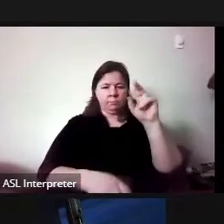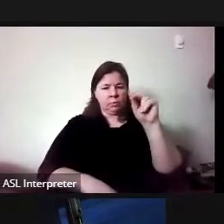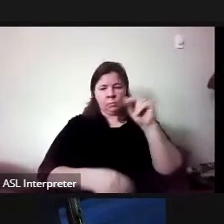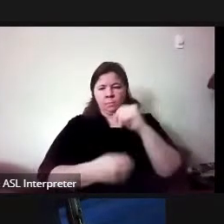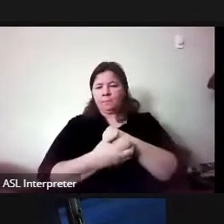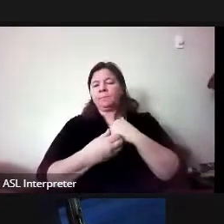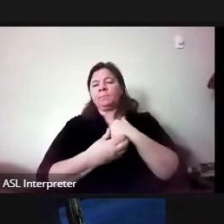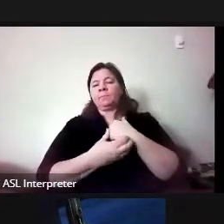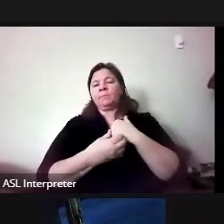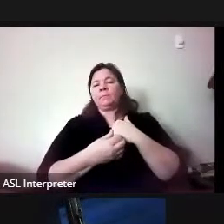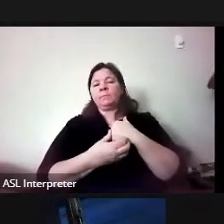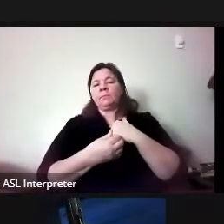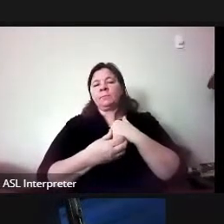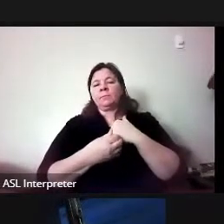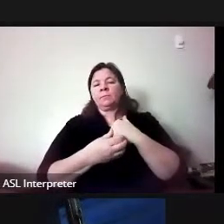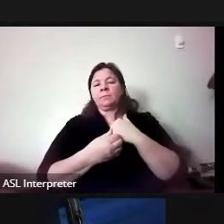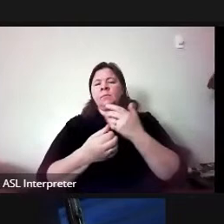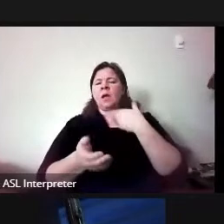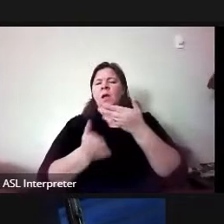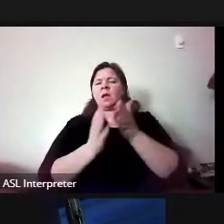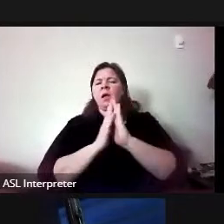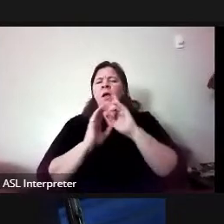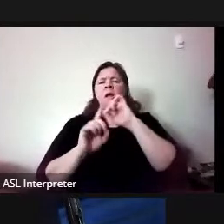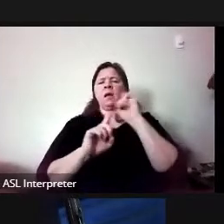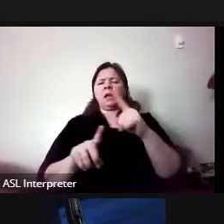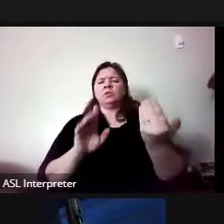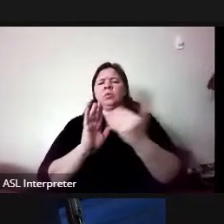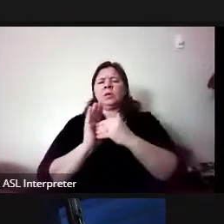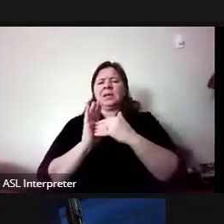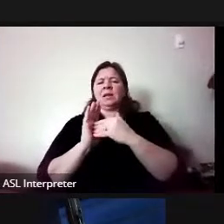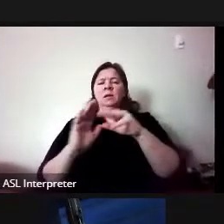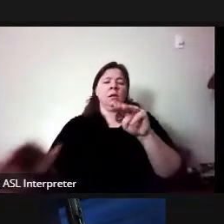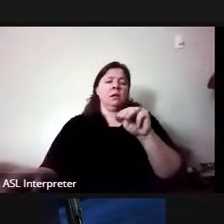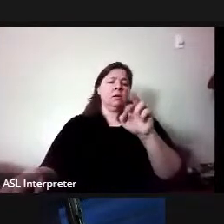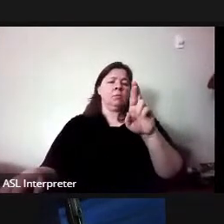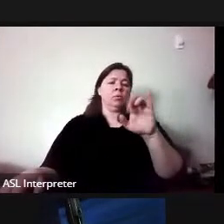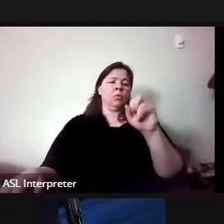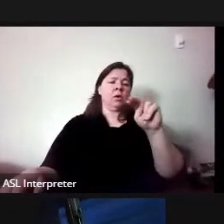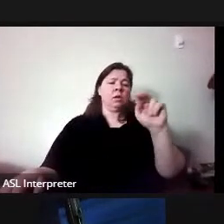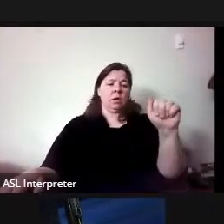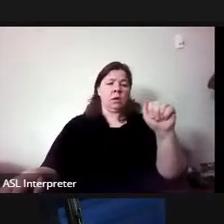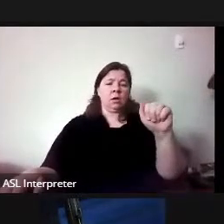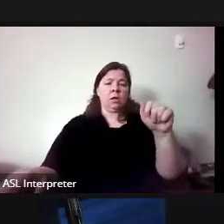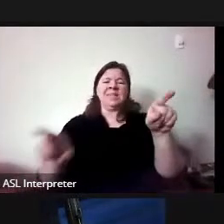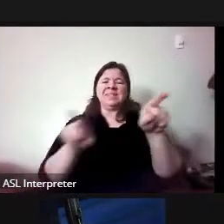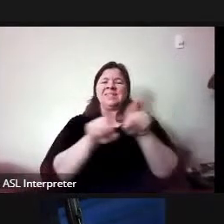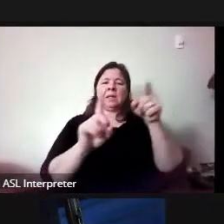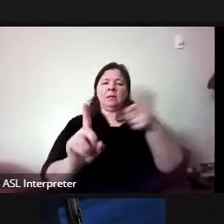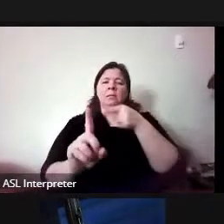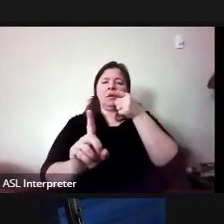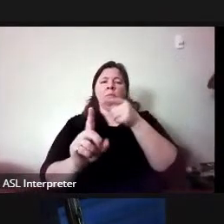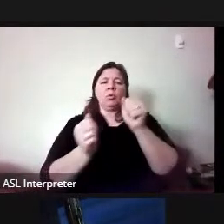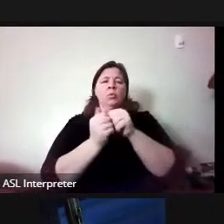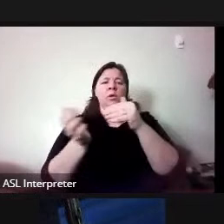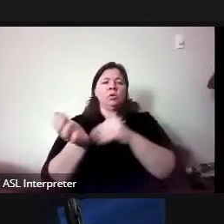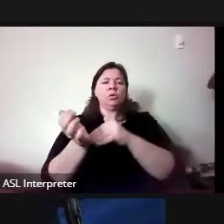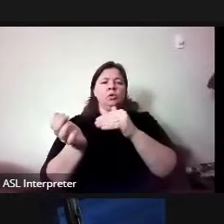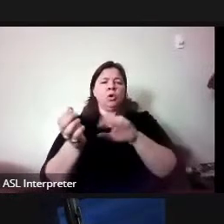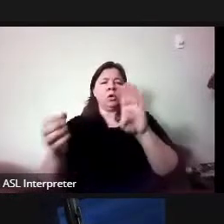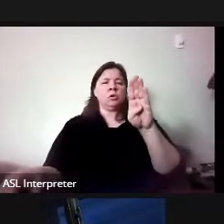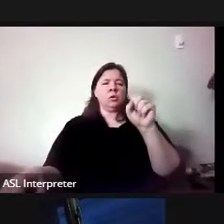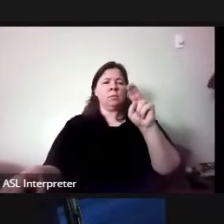can I add to that again, Marina? And it comes back to the same point I made with Dr. Benny, or in a